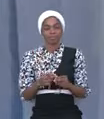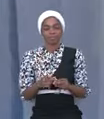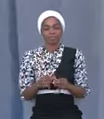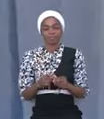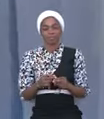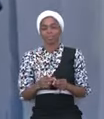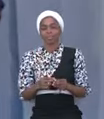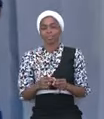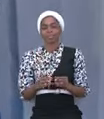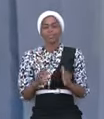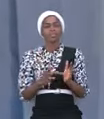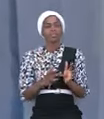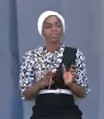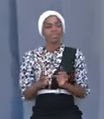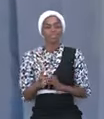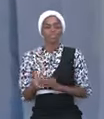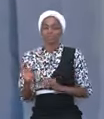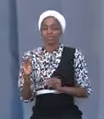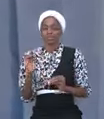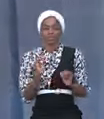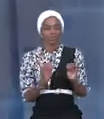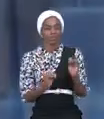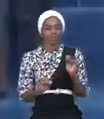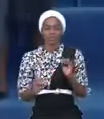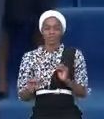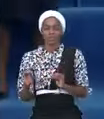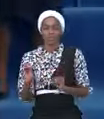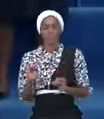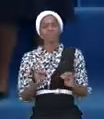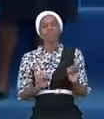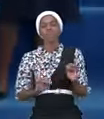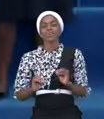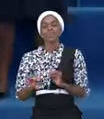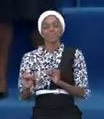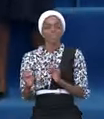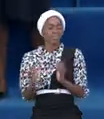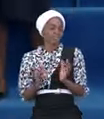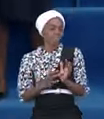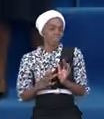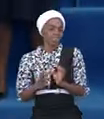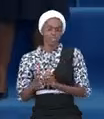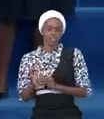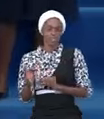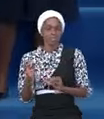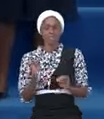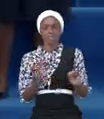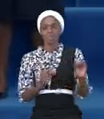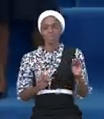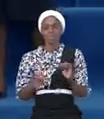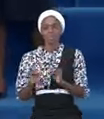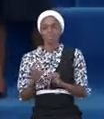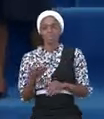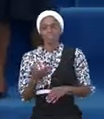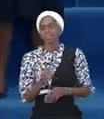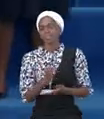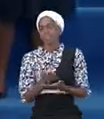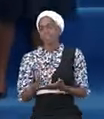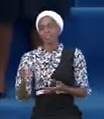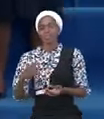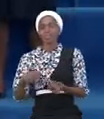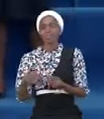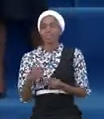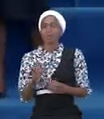name is Emmanuel. Jesus, oh, oh, Jesus, oh,